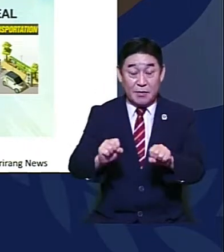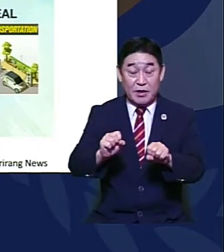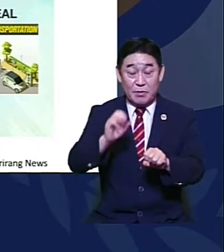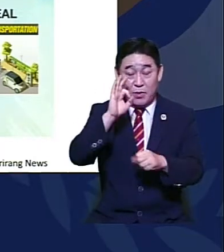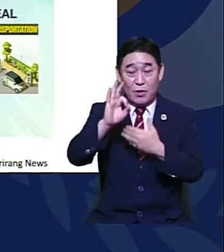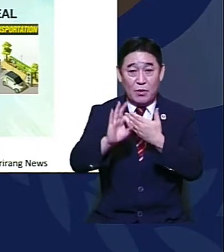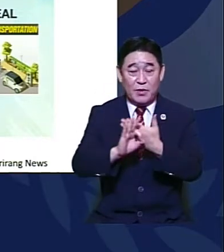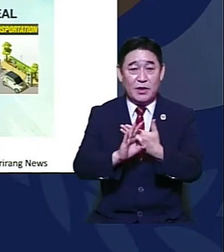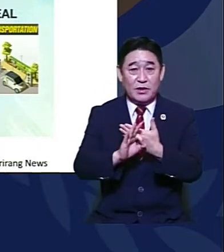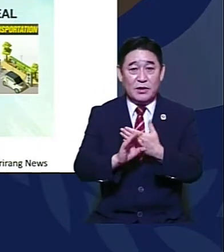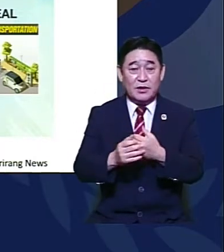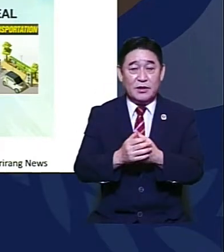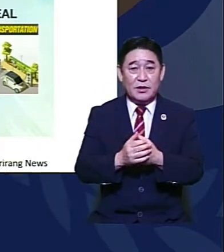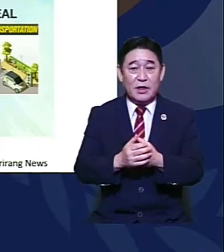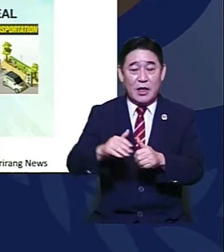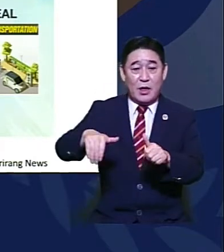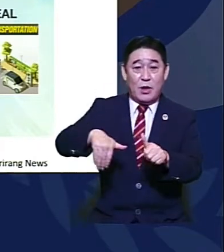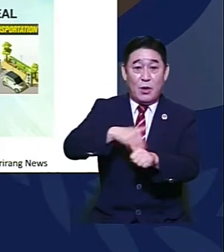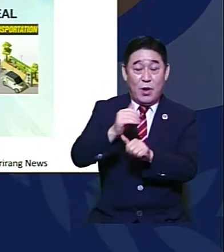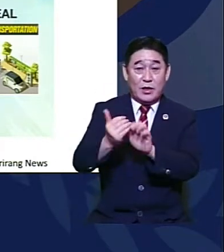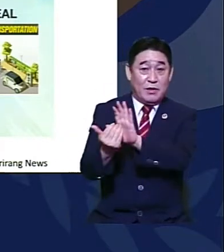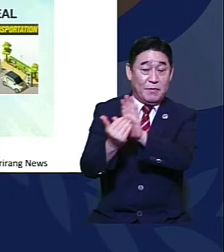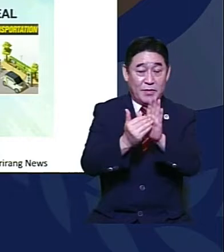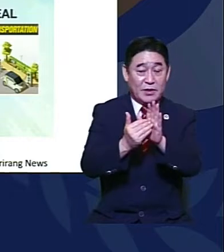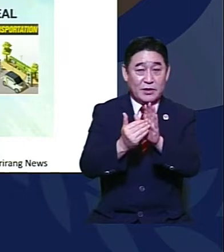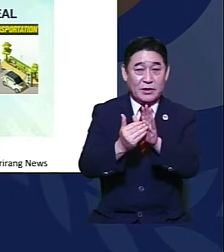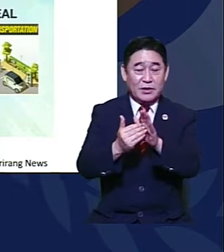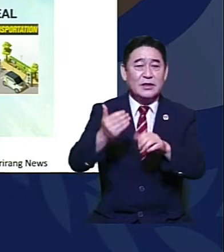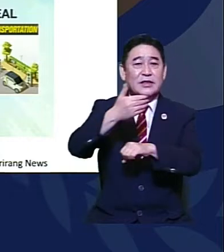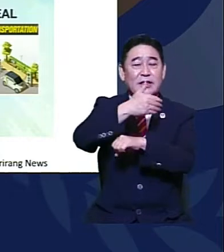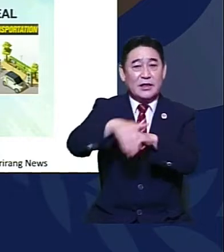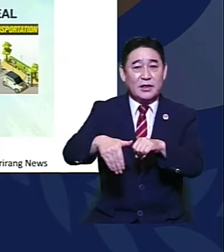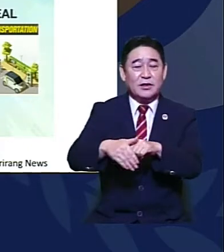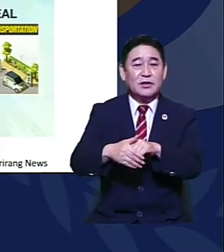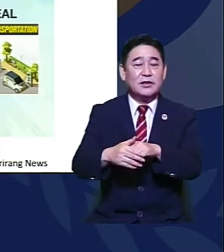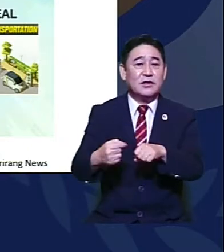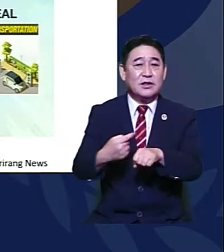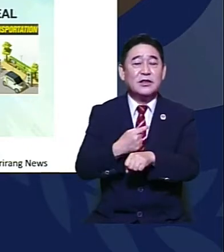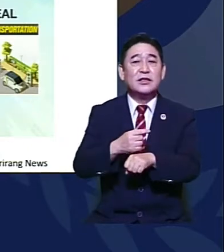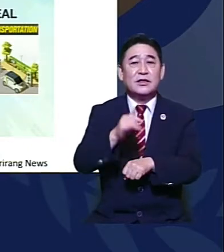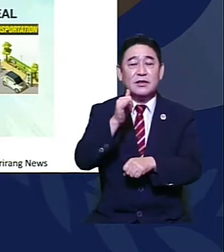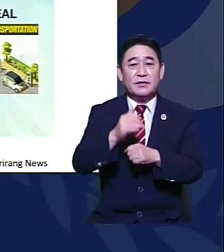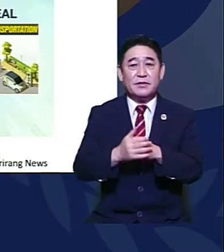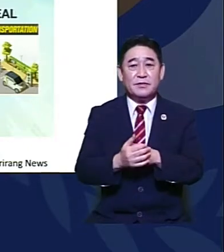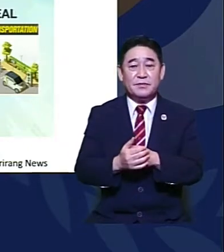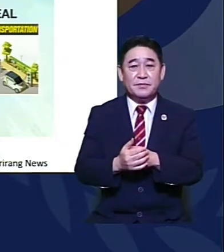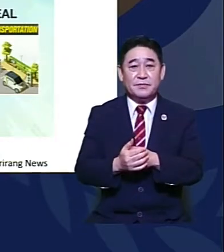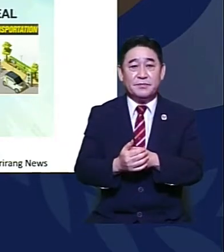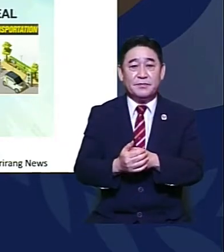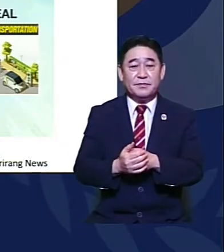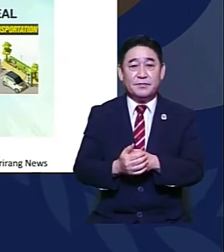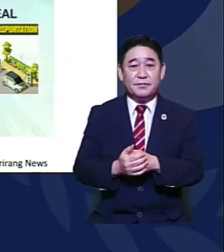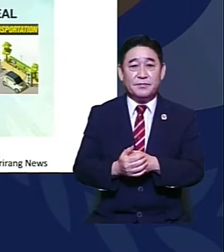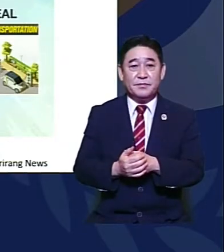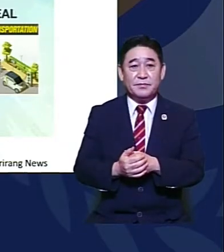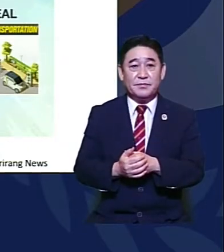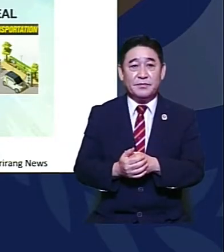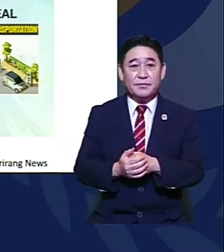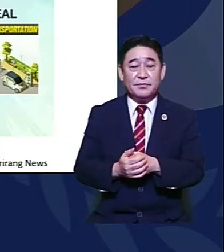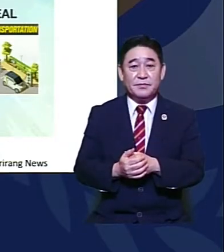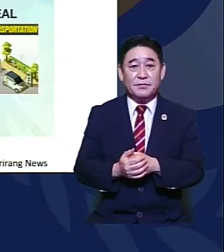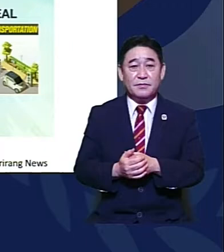marker and environment marker projects are taken into account.